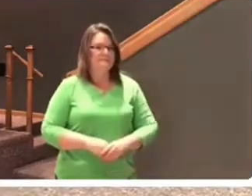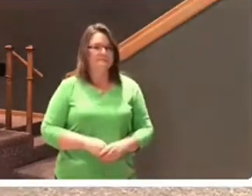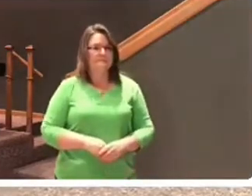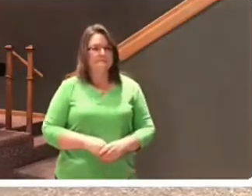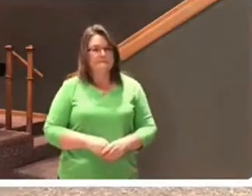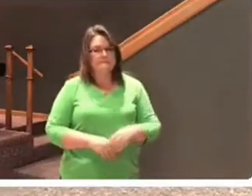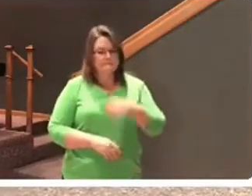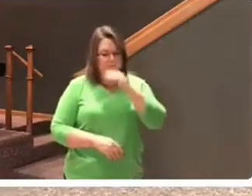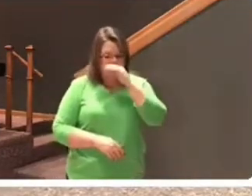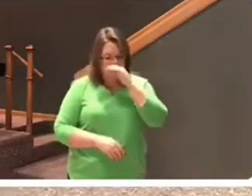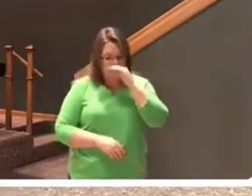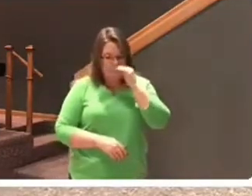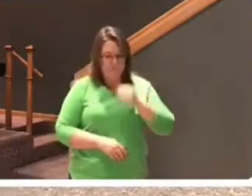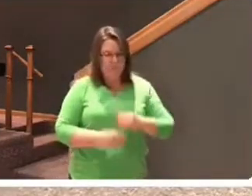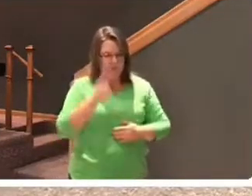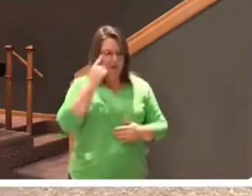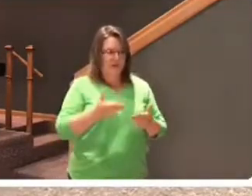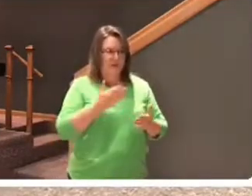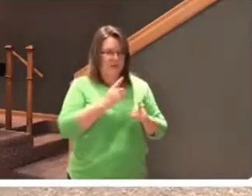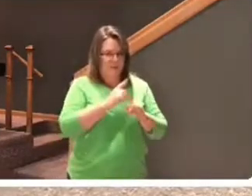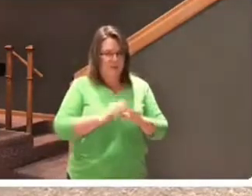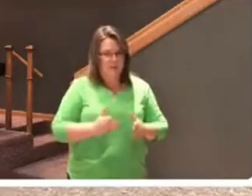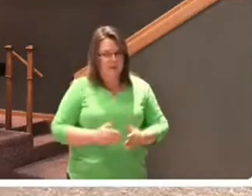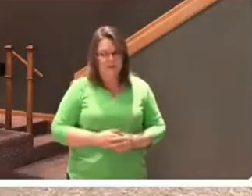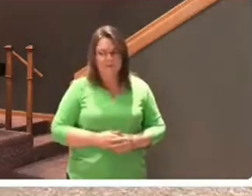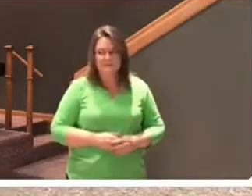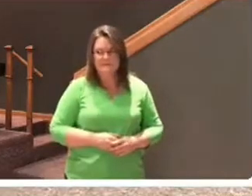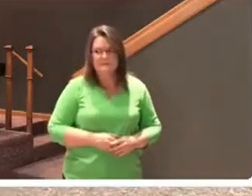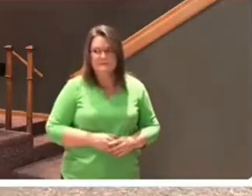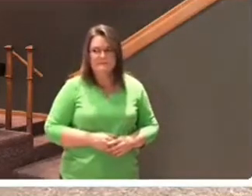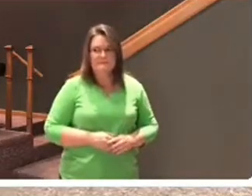Yeah, I thought it might be quiet, but